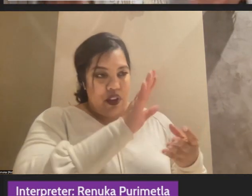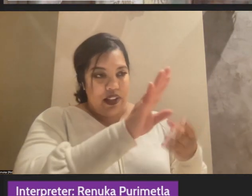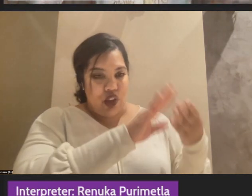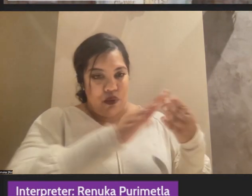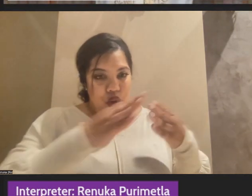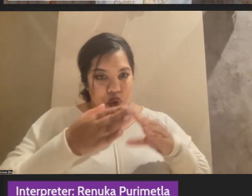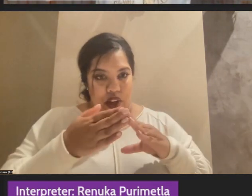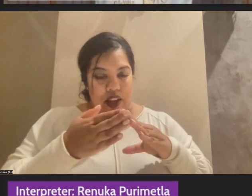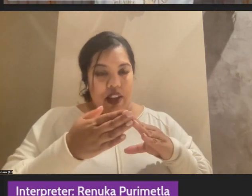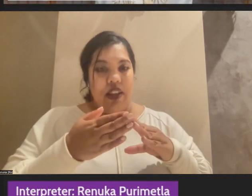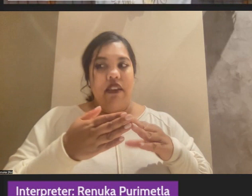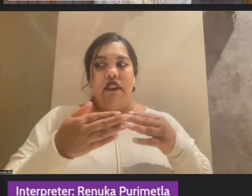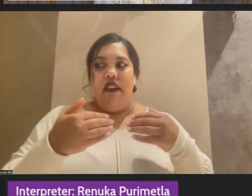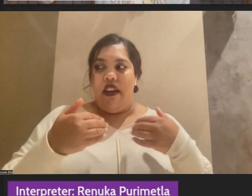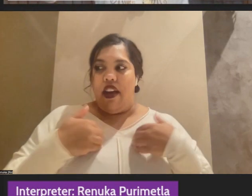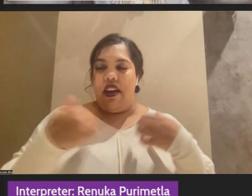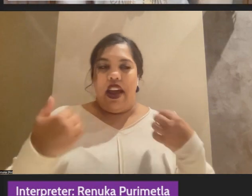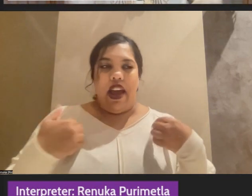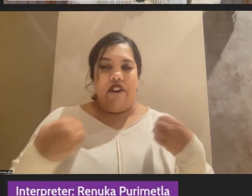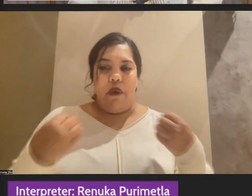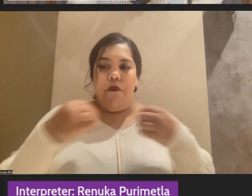but there is enough for.